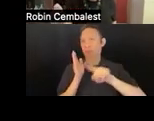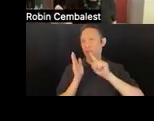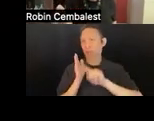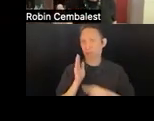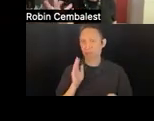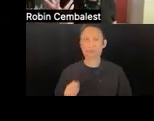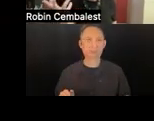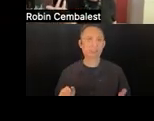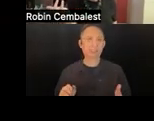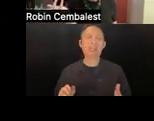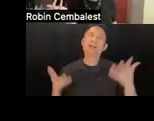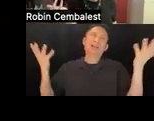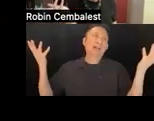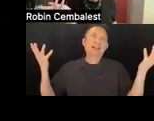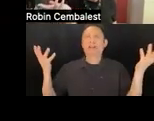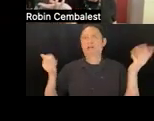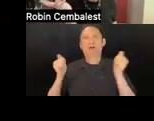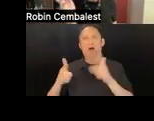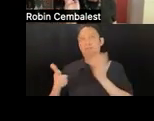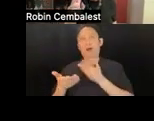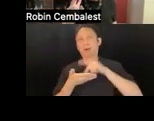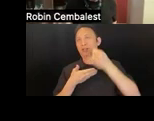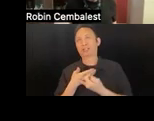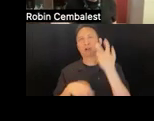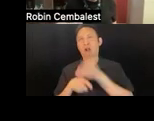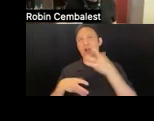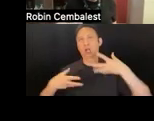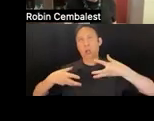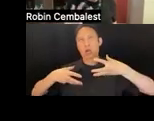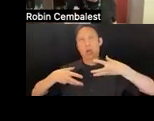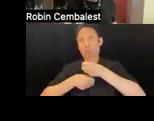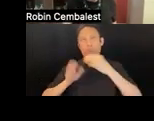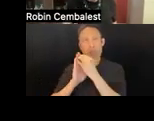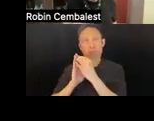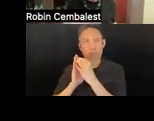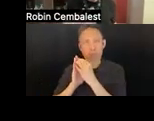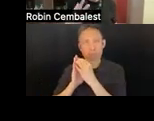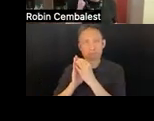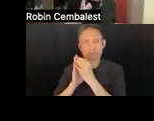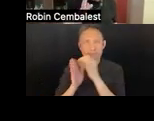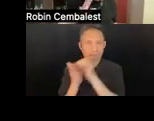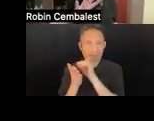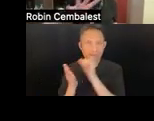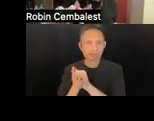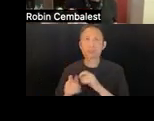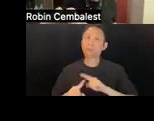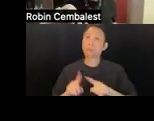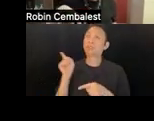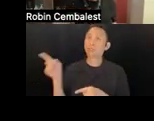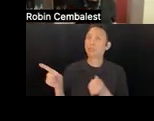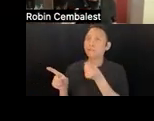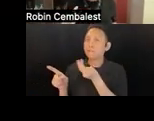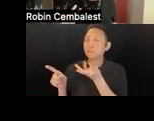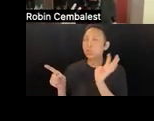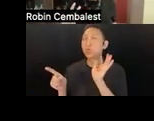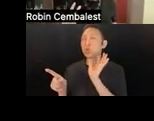hard to put into, with all of our projects are hard to blurb, but this one has, it's a couple of passes to